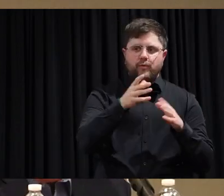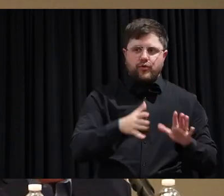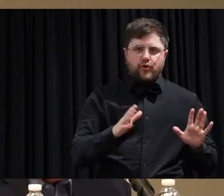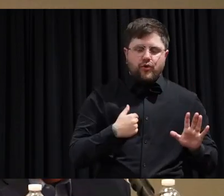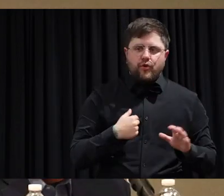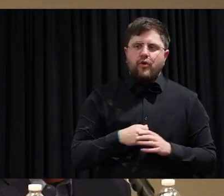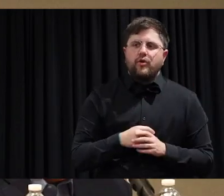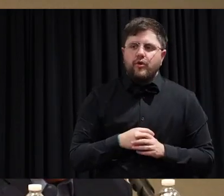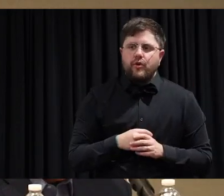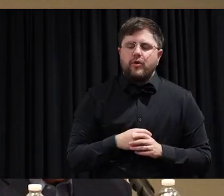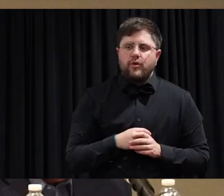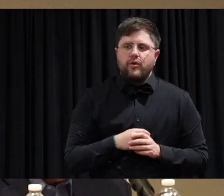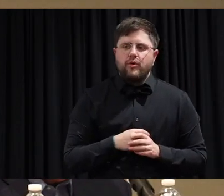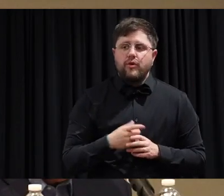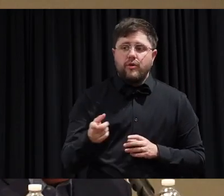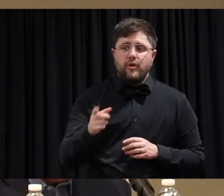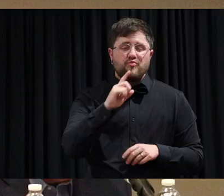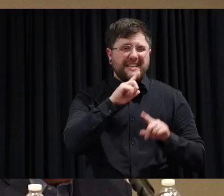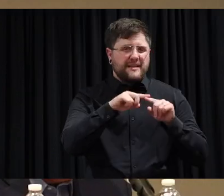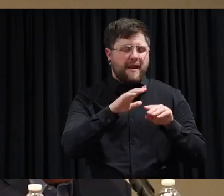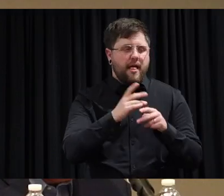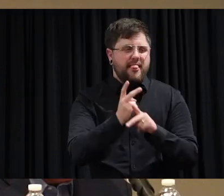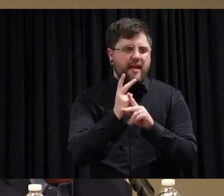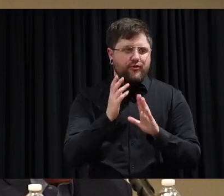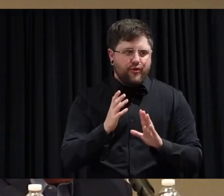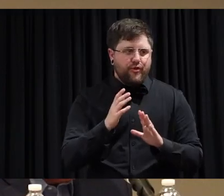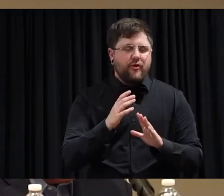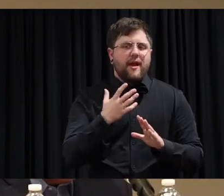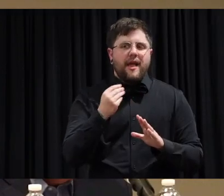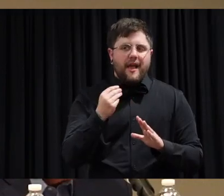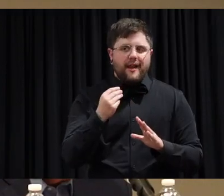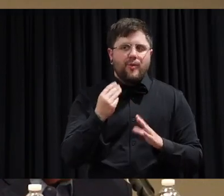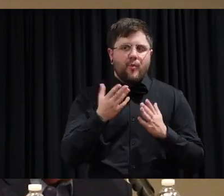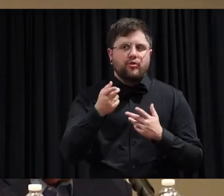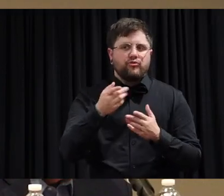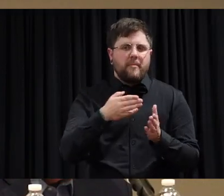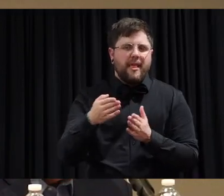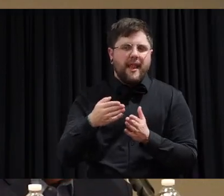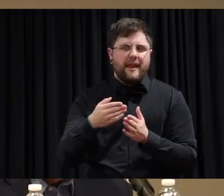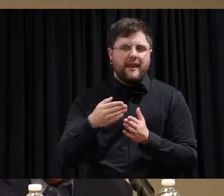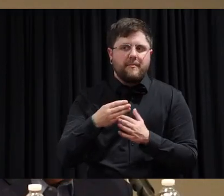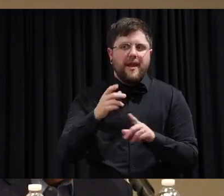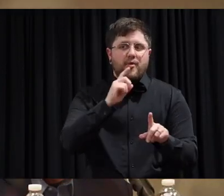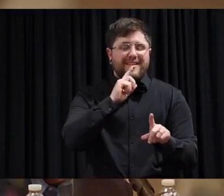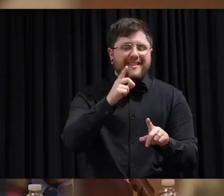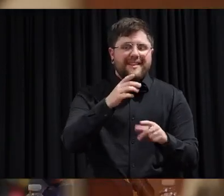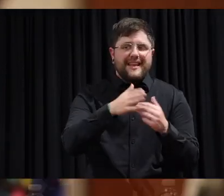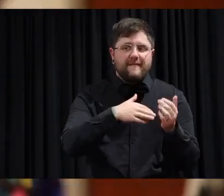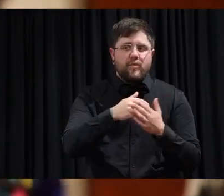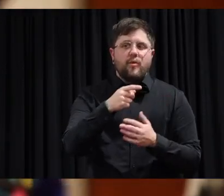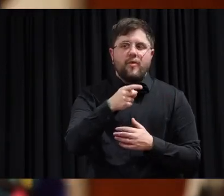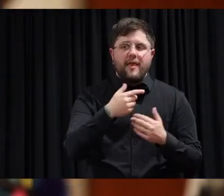I'm sorry, I am a certified counselor. Go ahead. So it depends on the lender and what product you're going into. And so even though